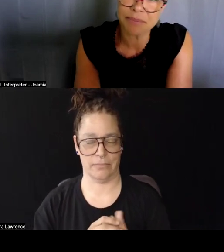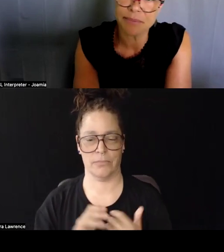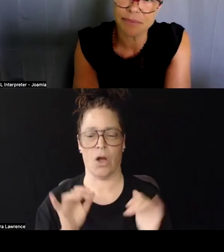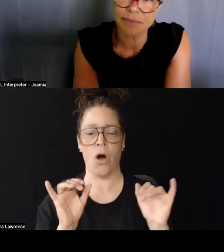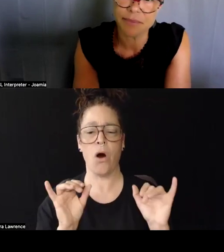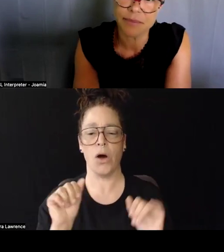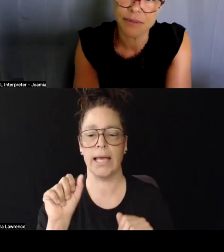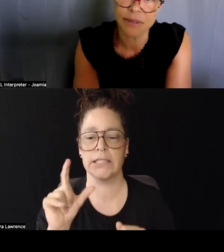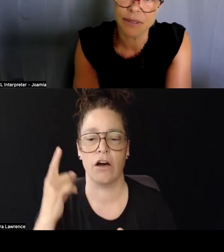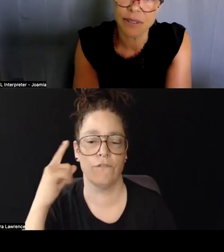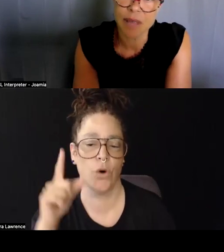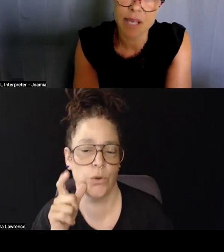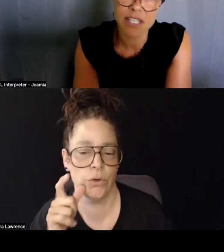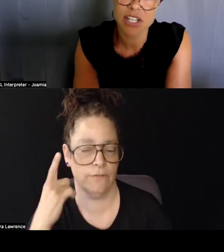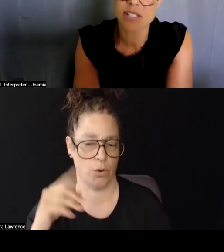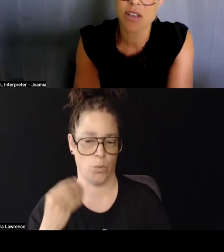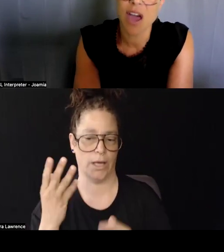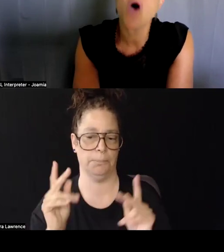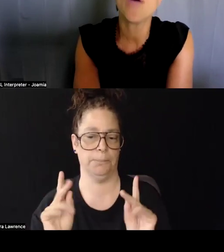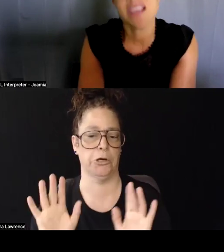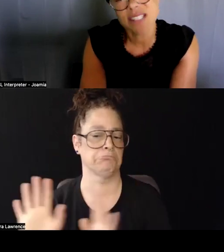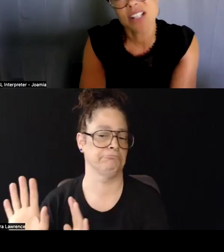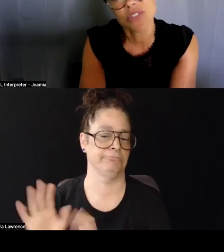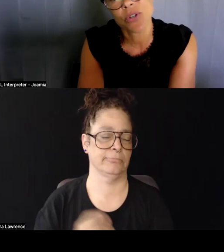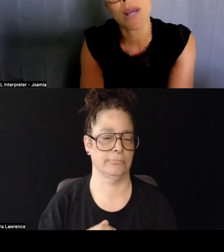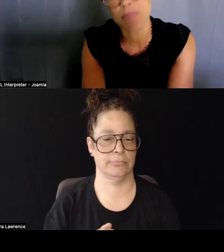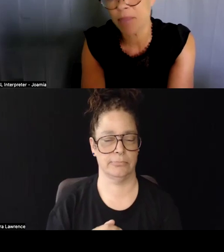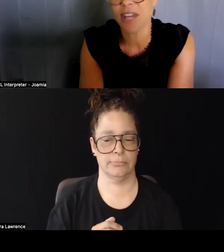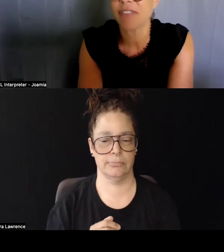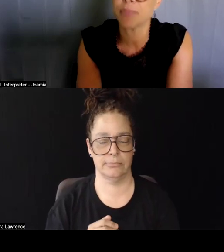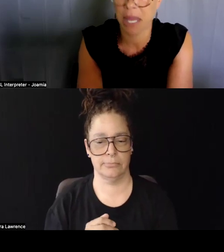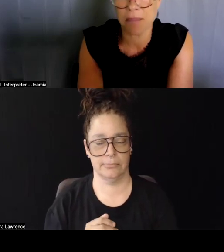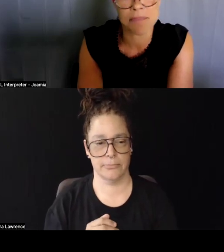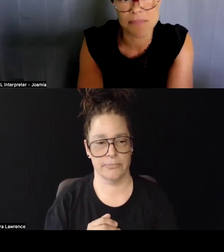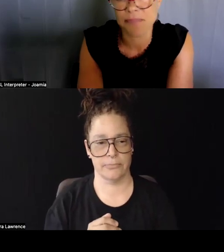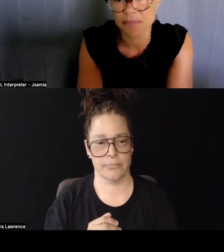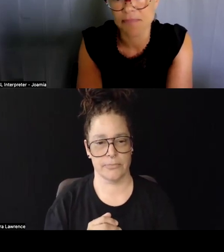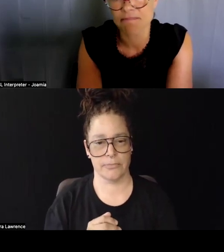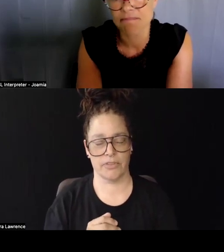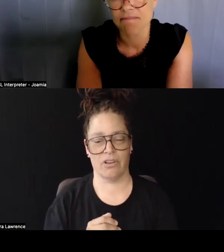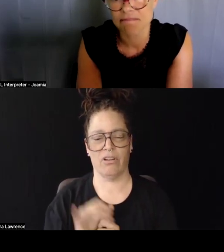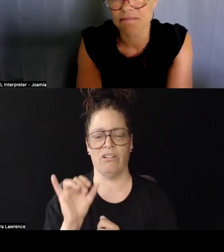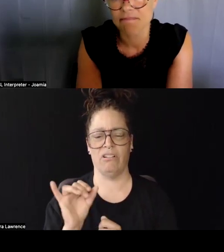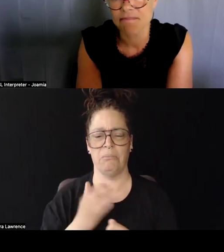people. The message is, oh, ASL is for white people, not for me.